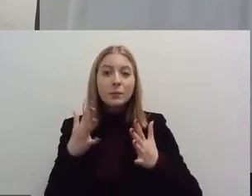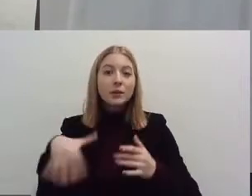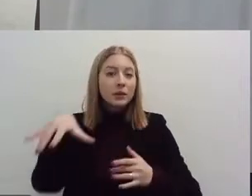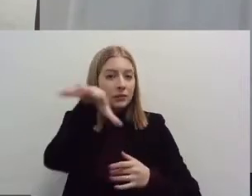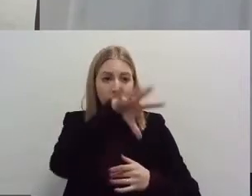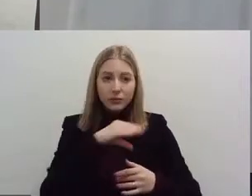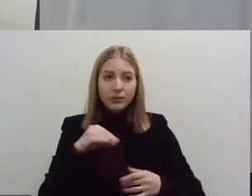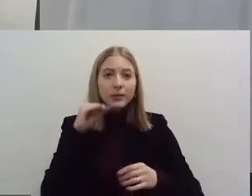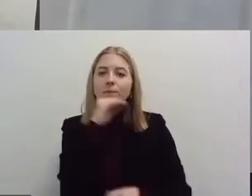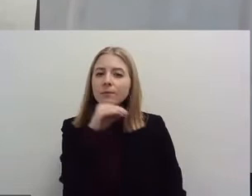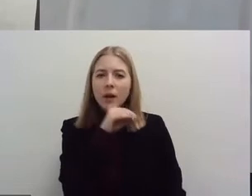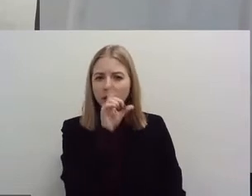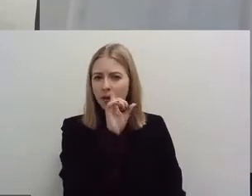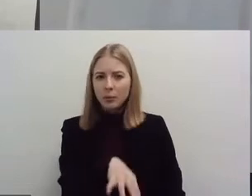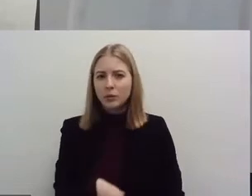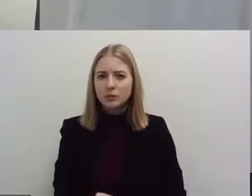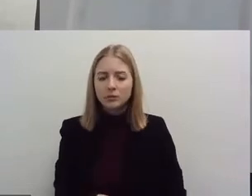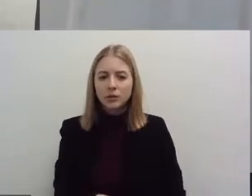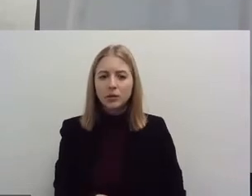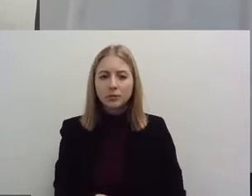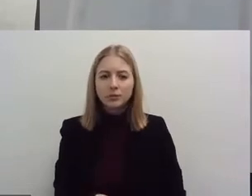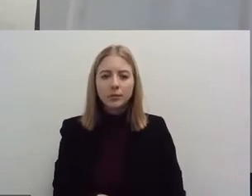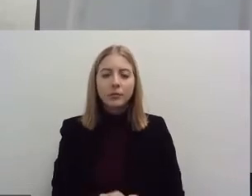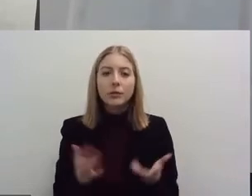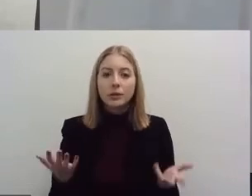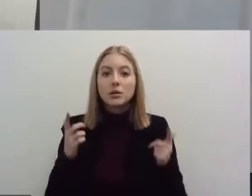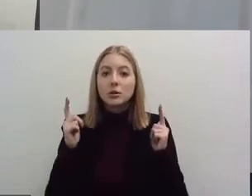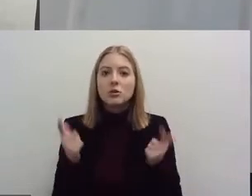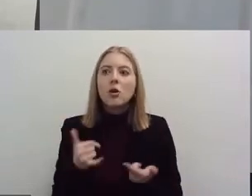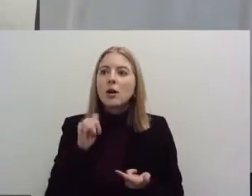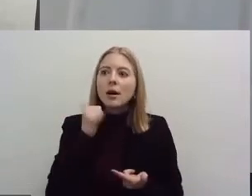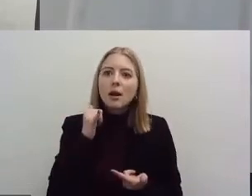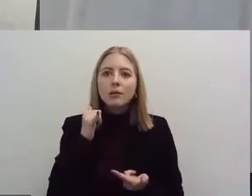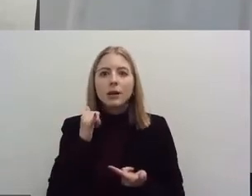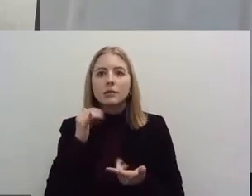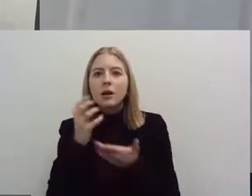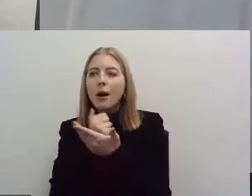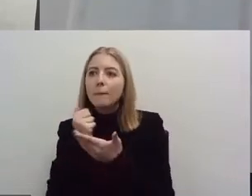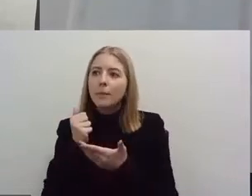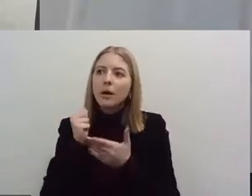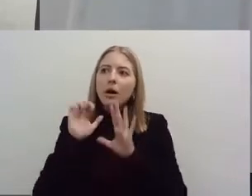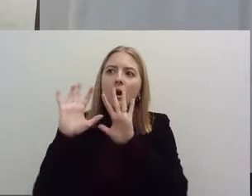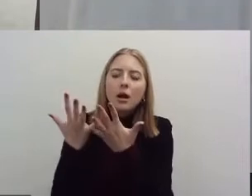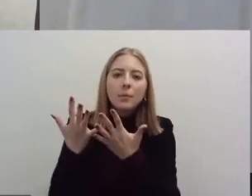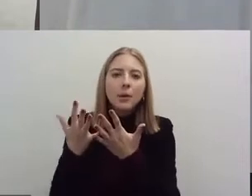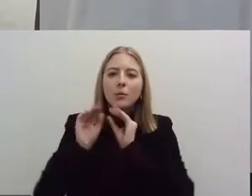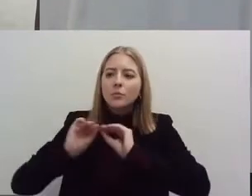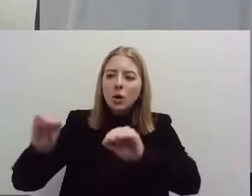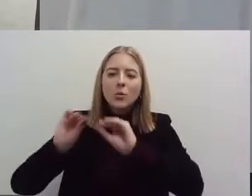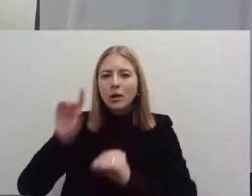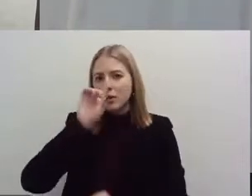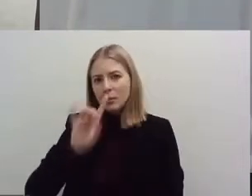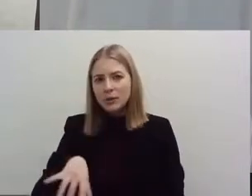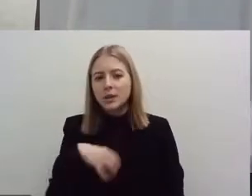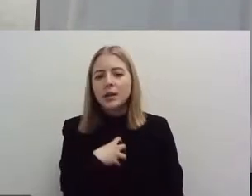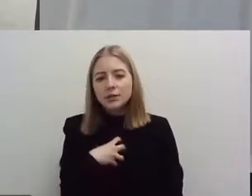how exactly to get the result. It should be about seeing you, the world, showing you how the world